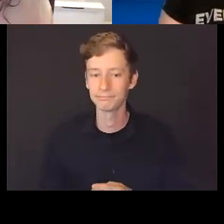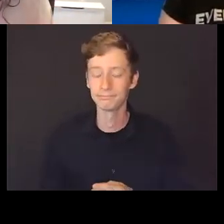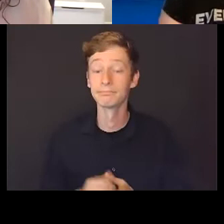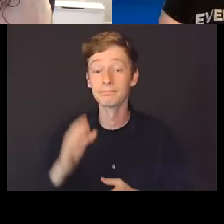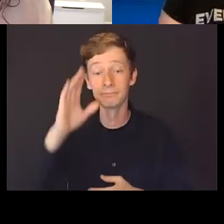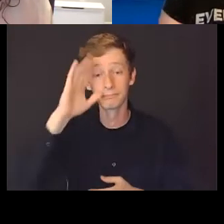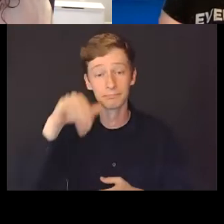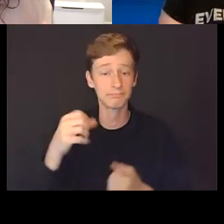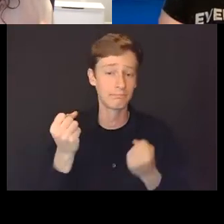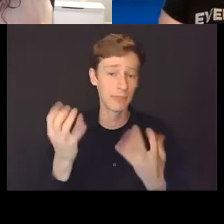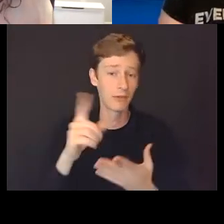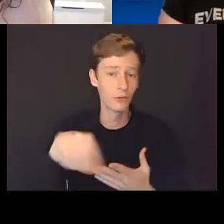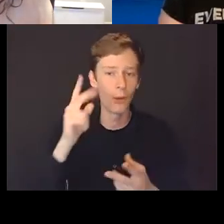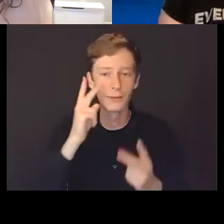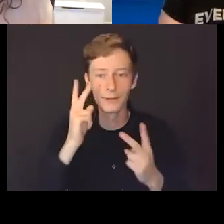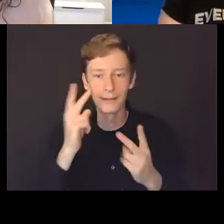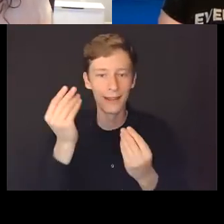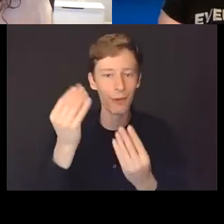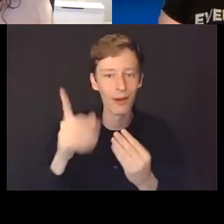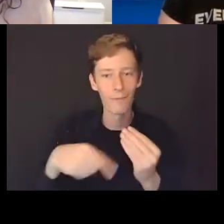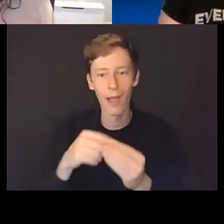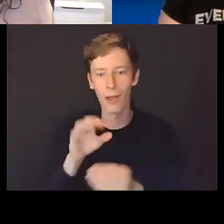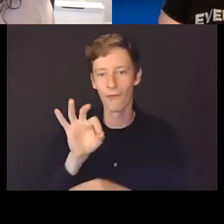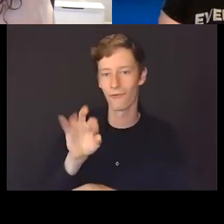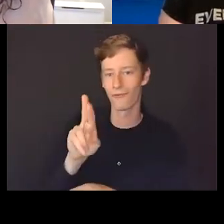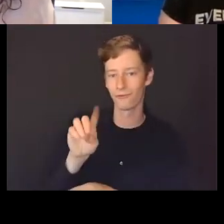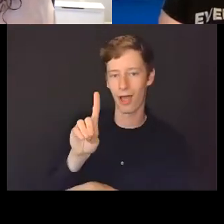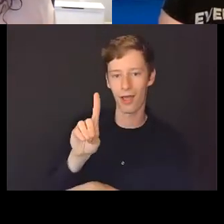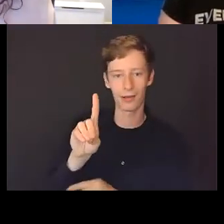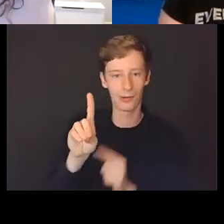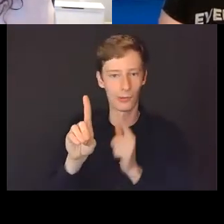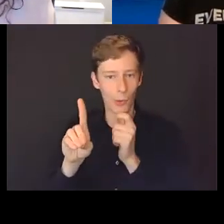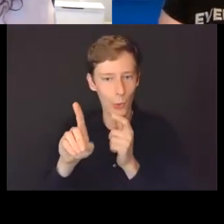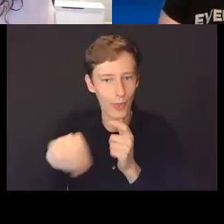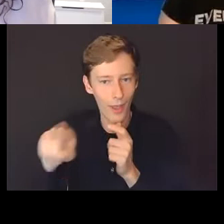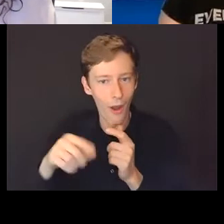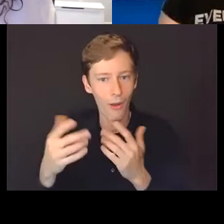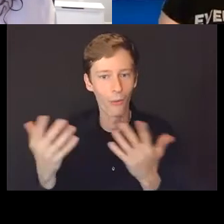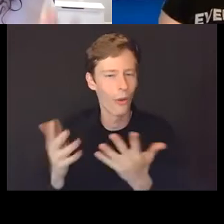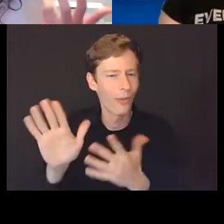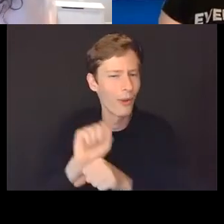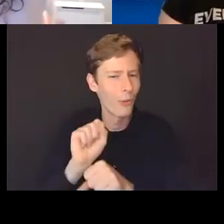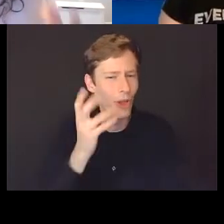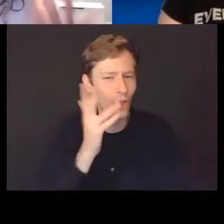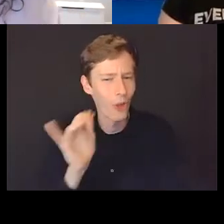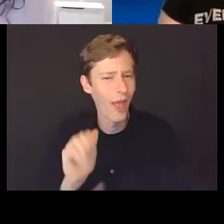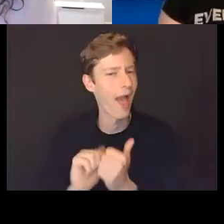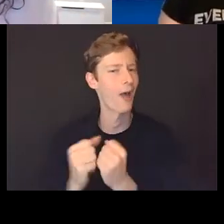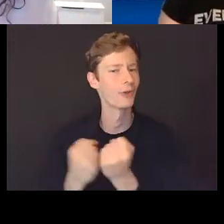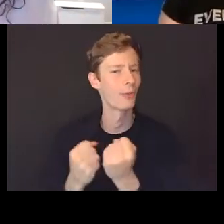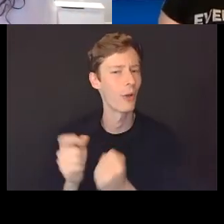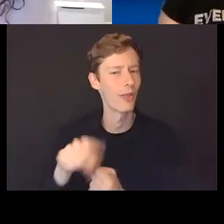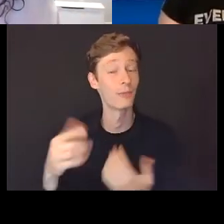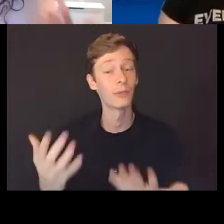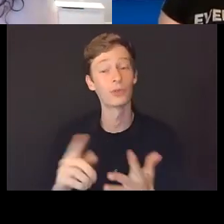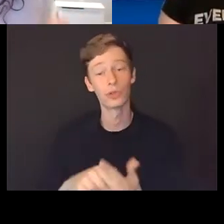of information about the funders, and we just want to unpack like who they are, what their work is, and how we can best support them. And so, Sarah, I'd love to start